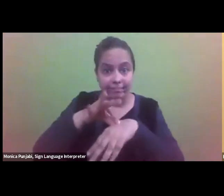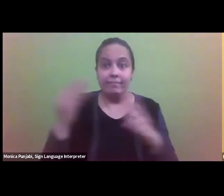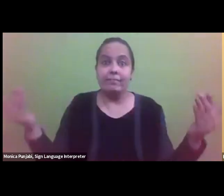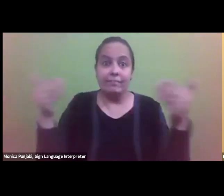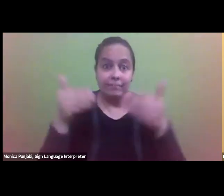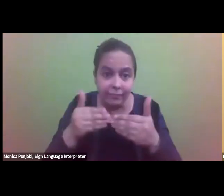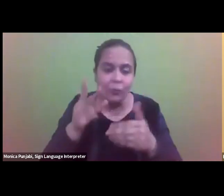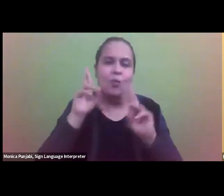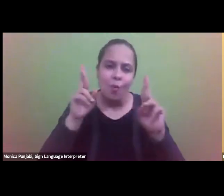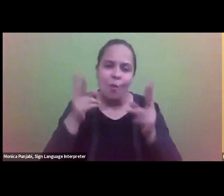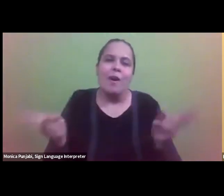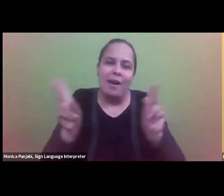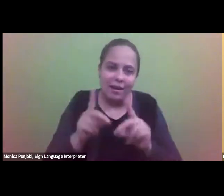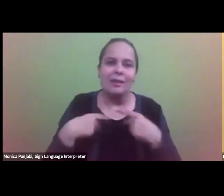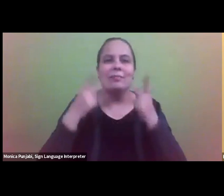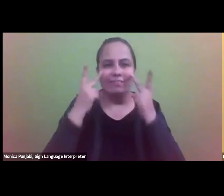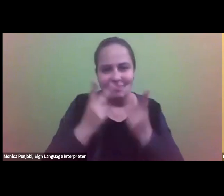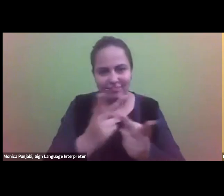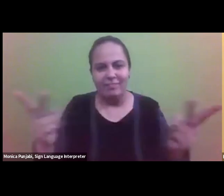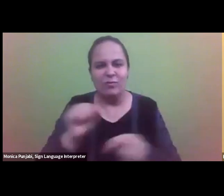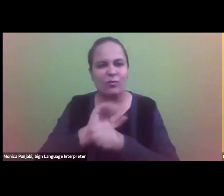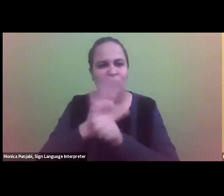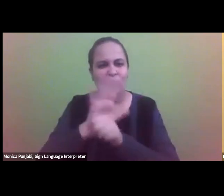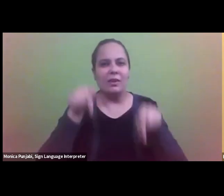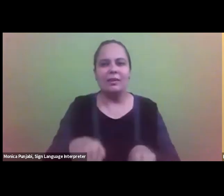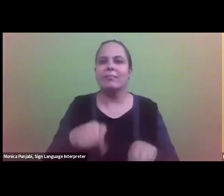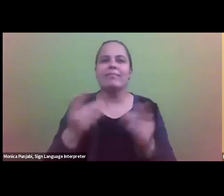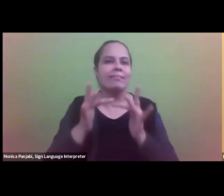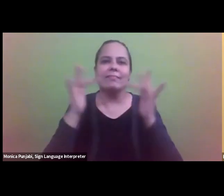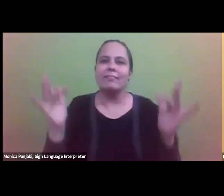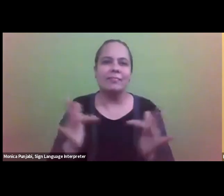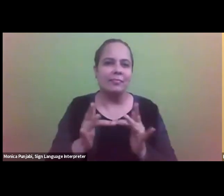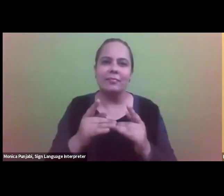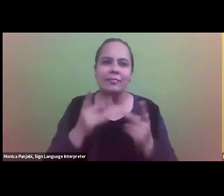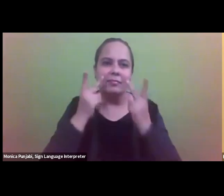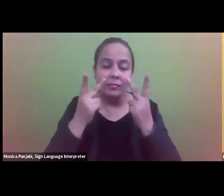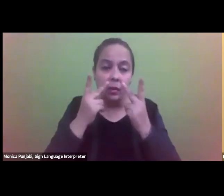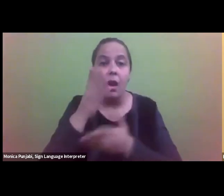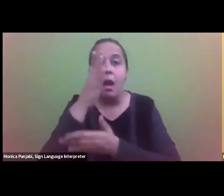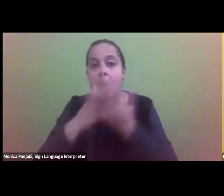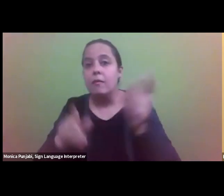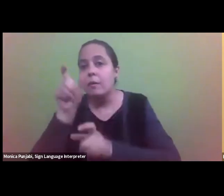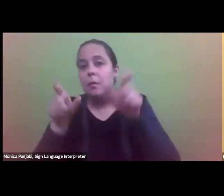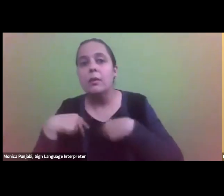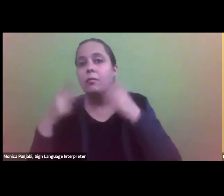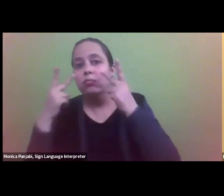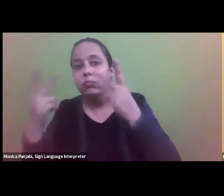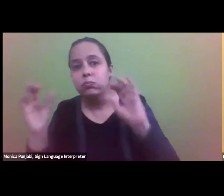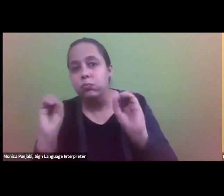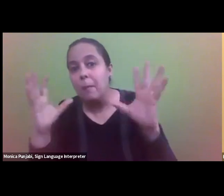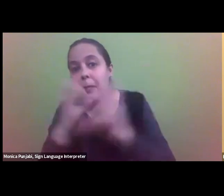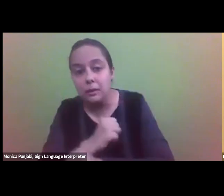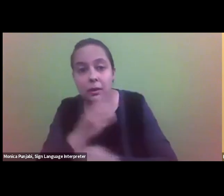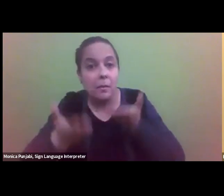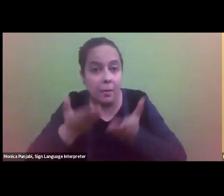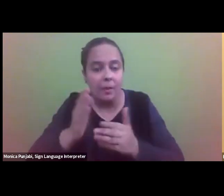also welcome to audience members who I haven't met yet, and I look forward to meeting you, and I hope that happens very soon. I